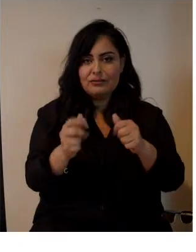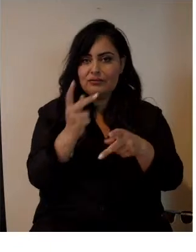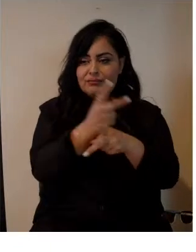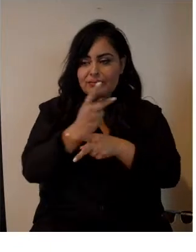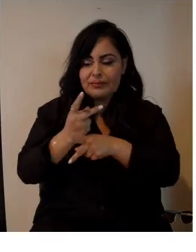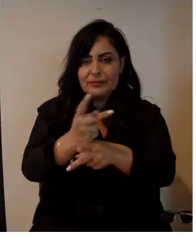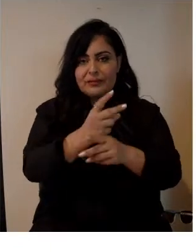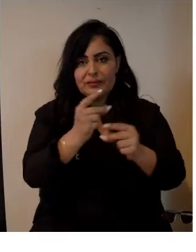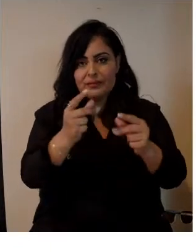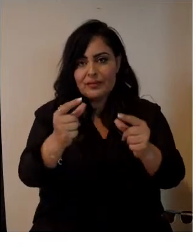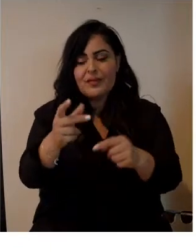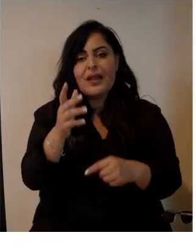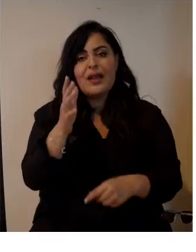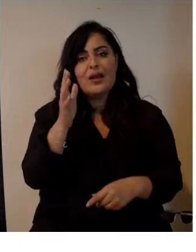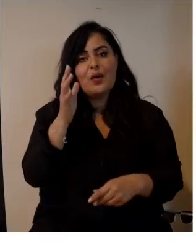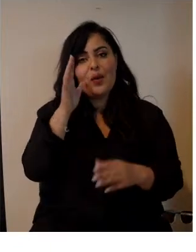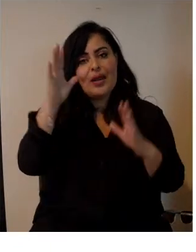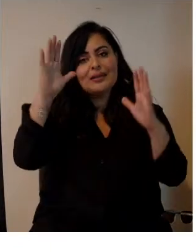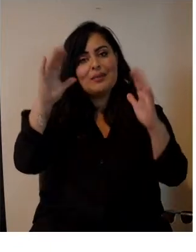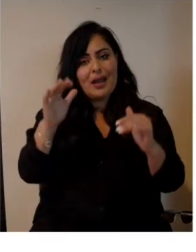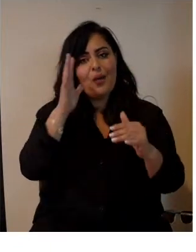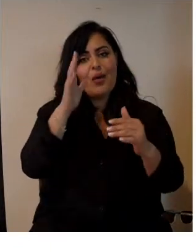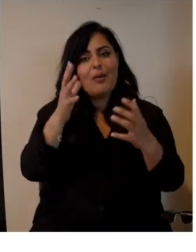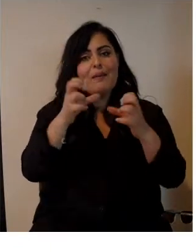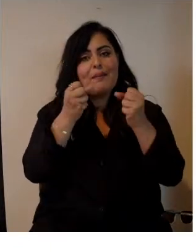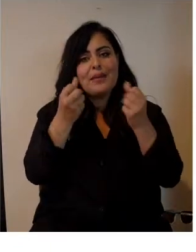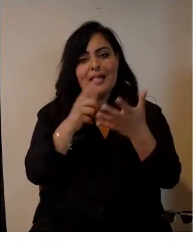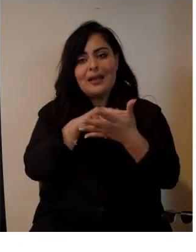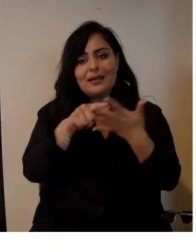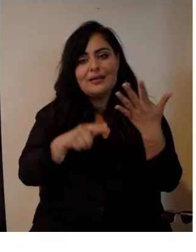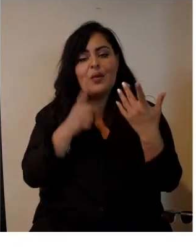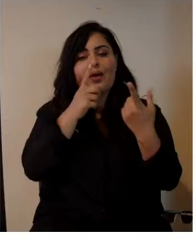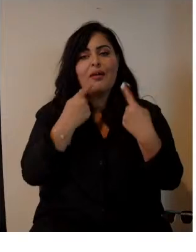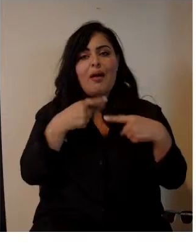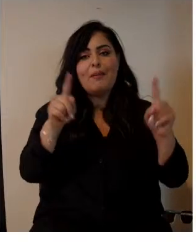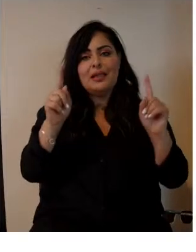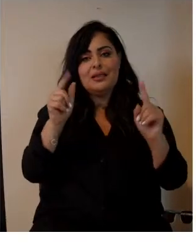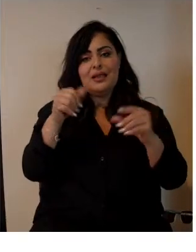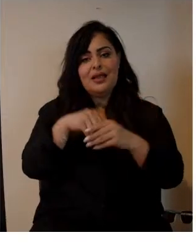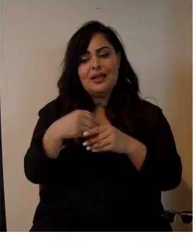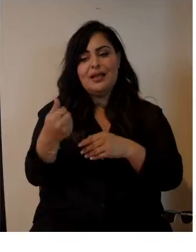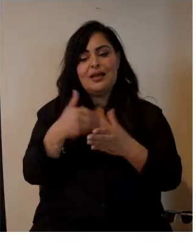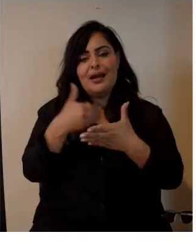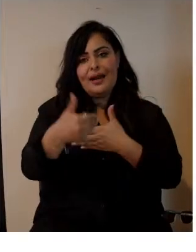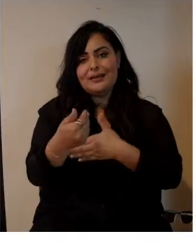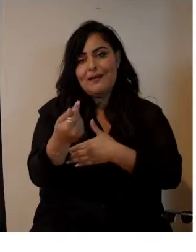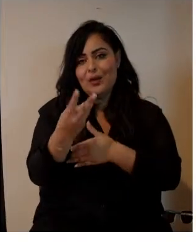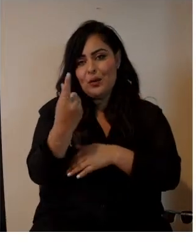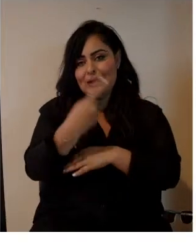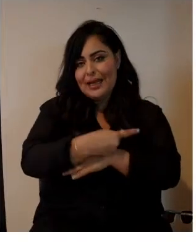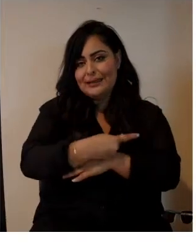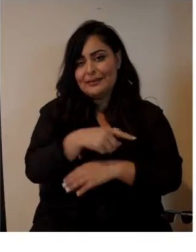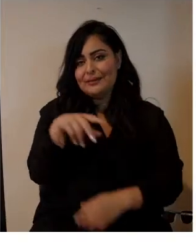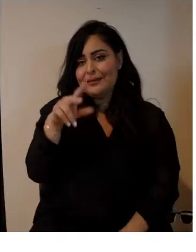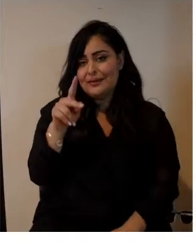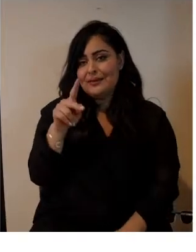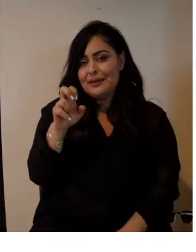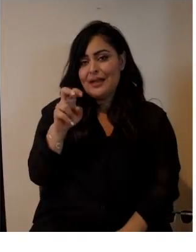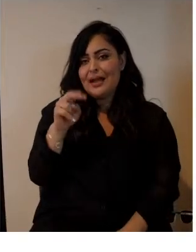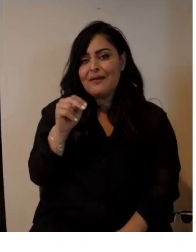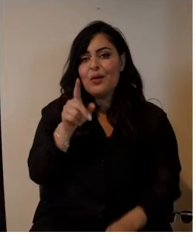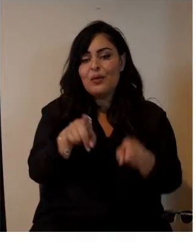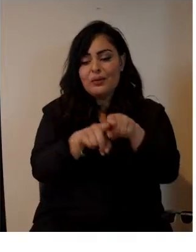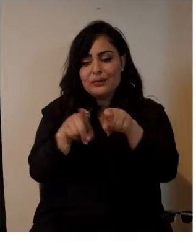we expect that a lot's going to get accomplished over the next 4 to 5 days. With that, I'd like to turn it over to Kevin to speak about some other